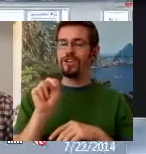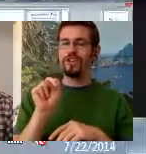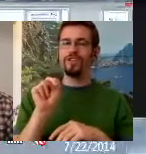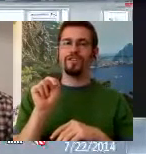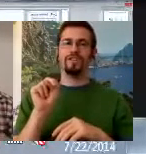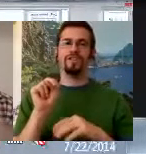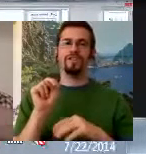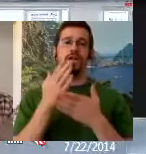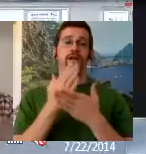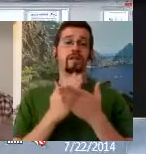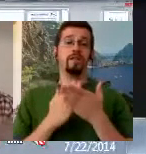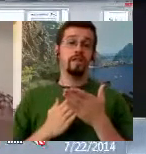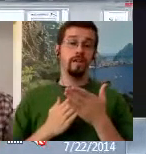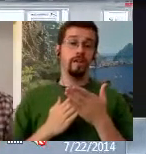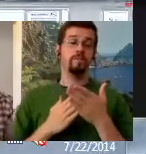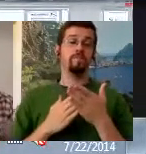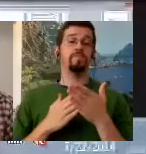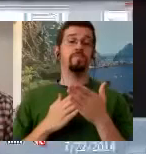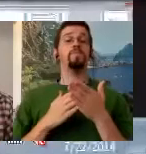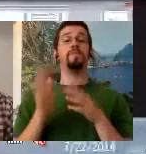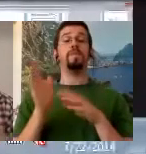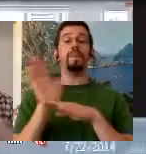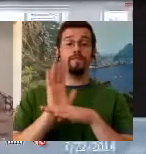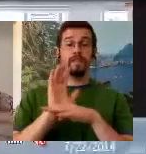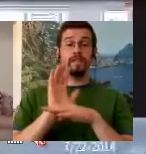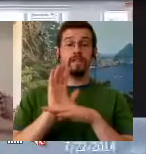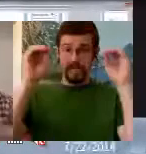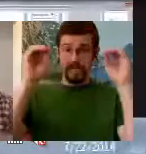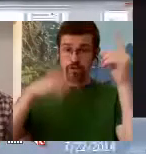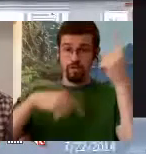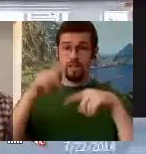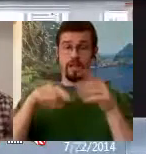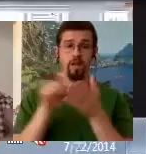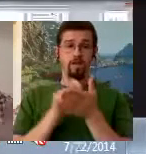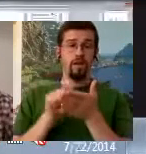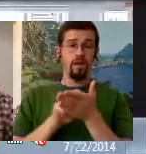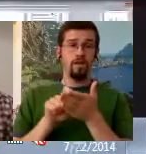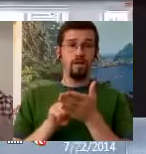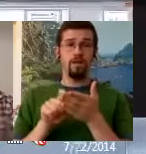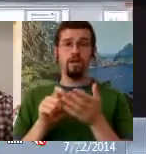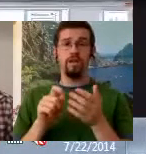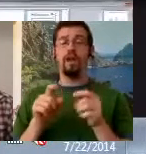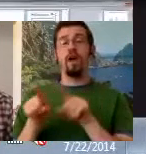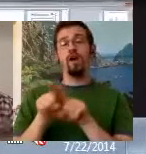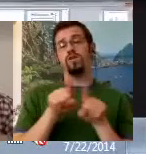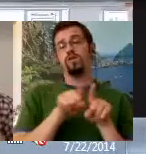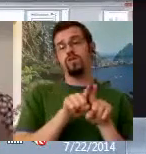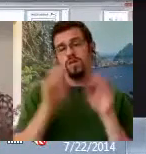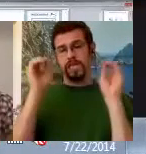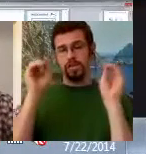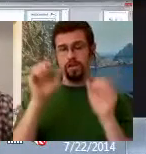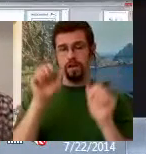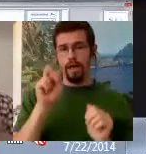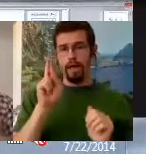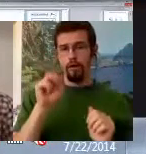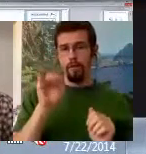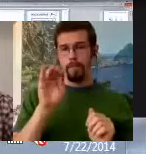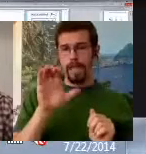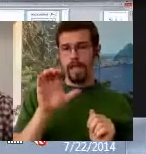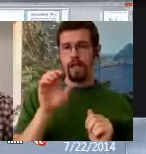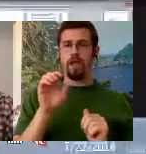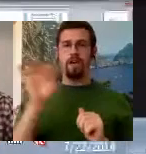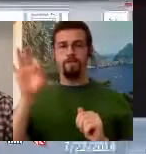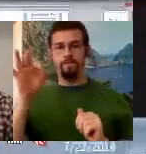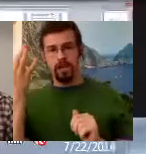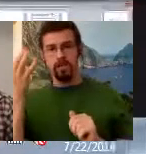there are some videos teaching sign writing. So and teaching also Arabic or French. So you can discover them